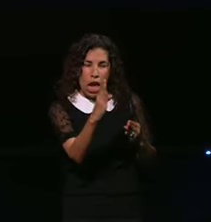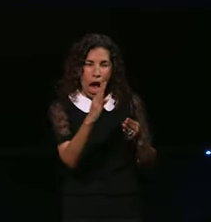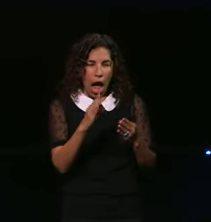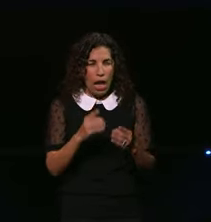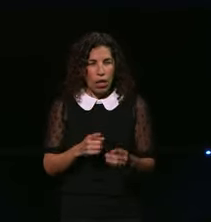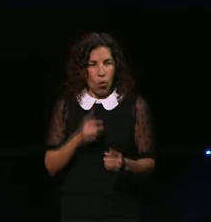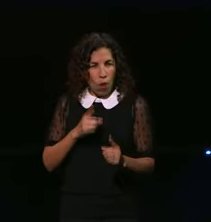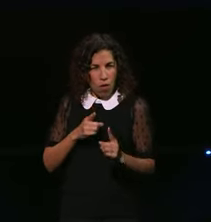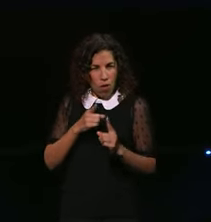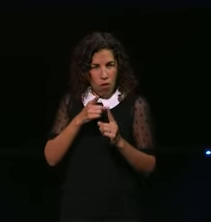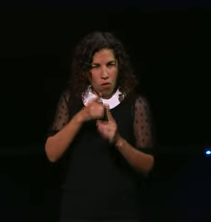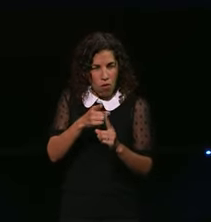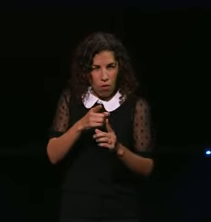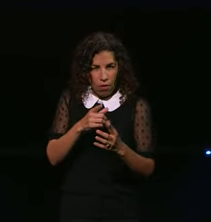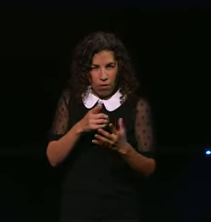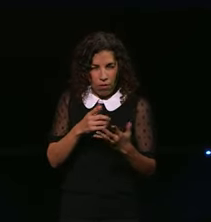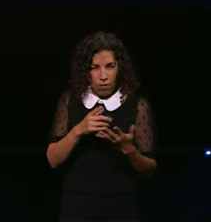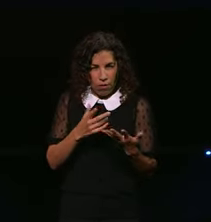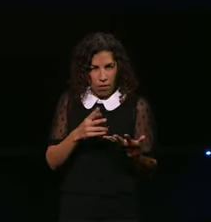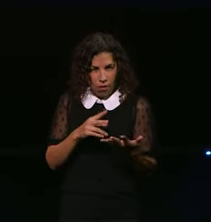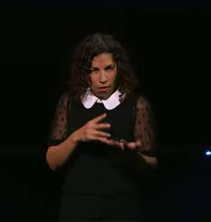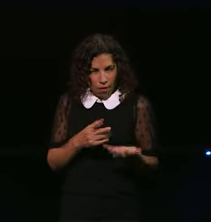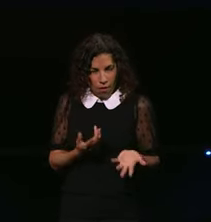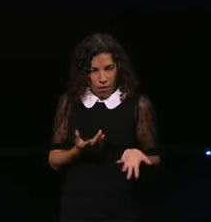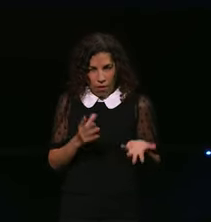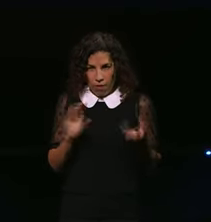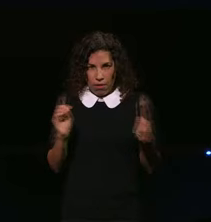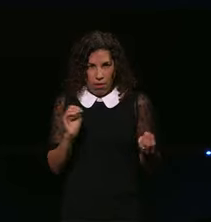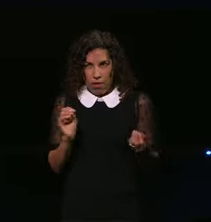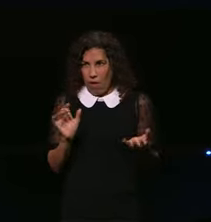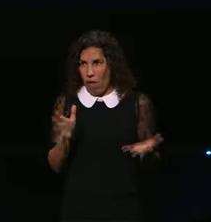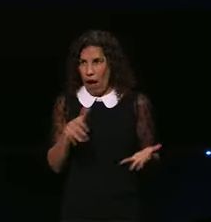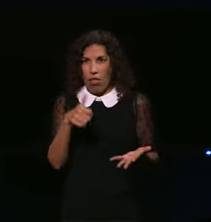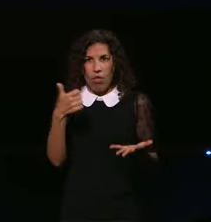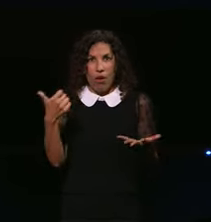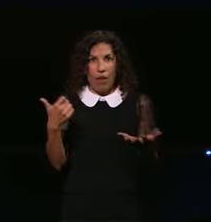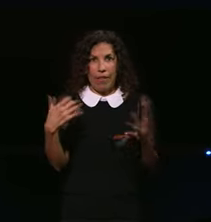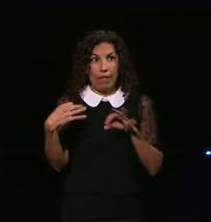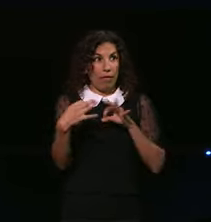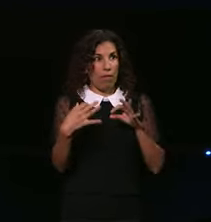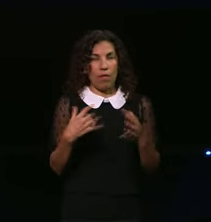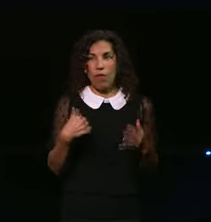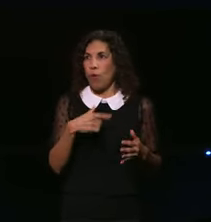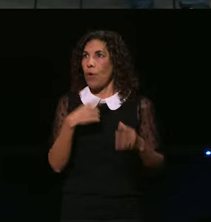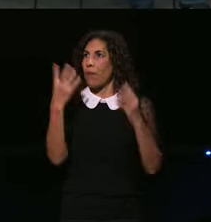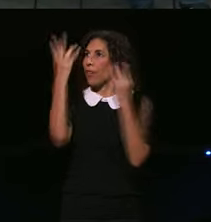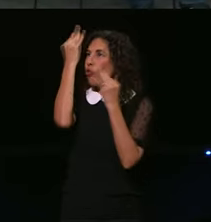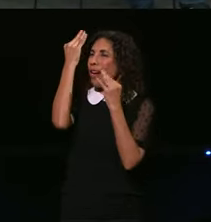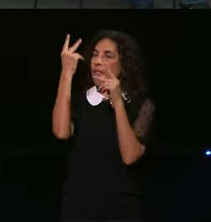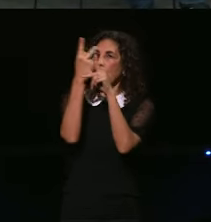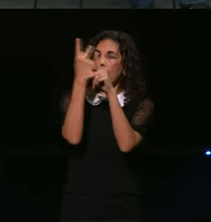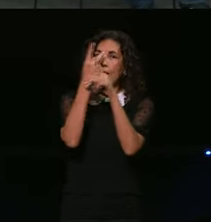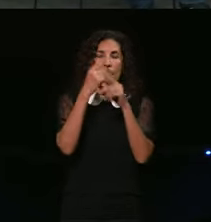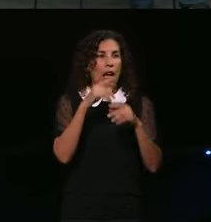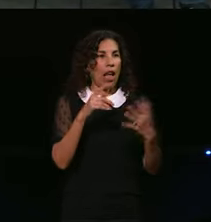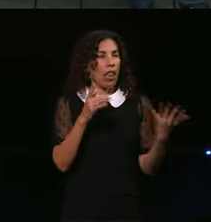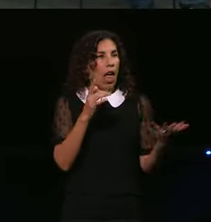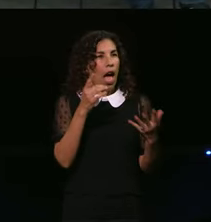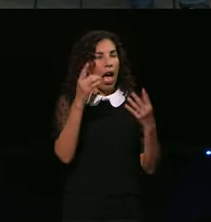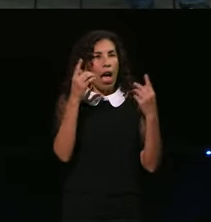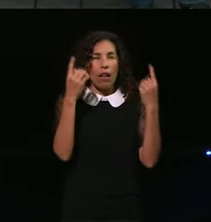purposeful, but there was not much other than that. There was no other. Yeah, I mean, we were trying to think of logical